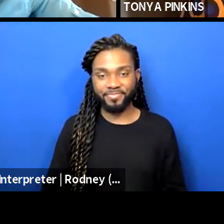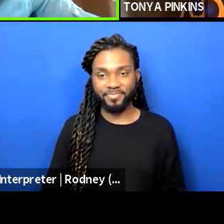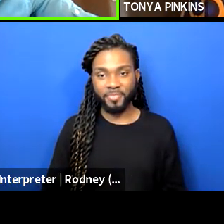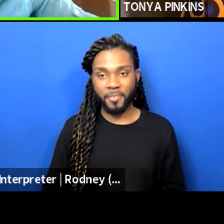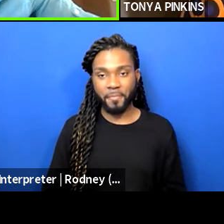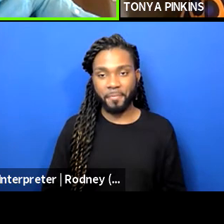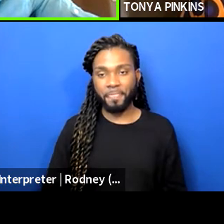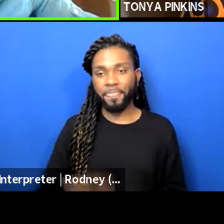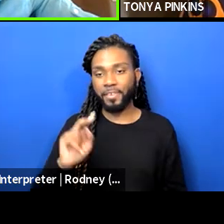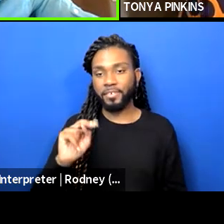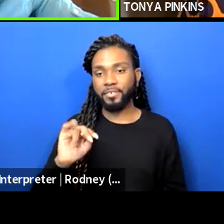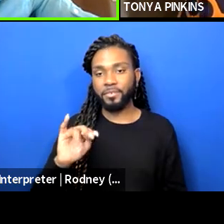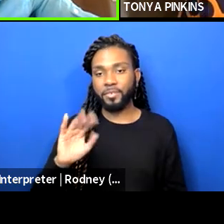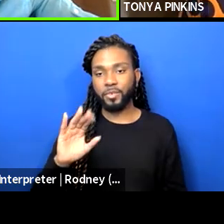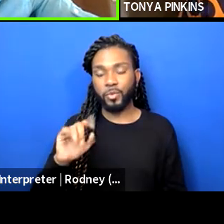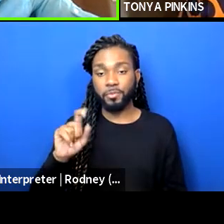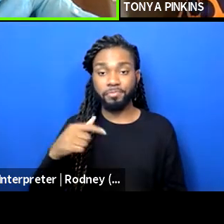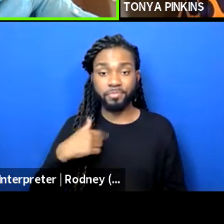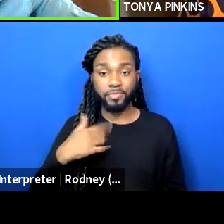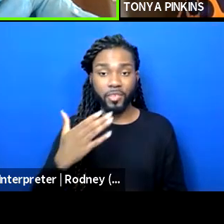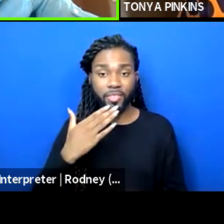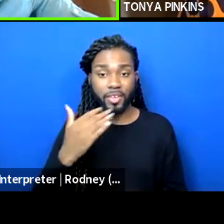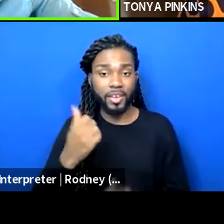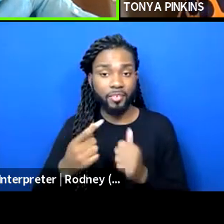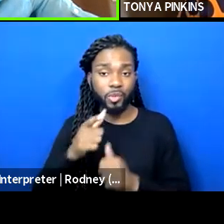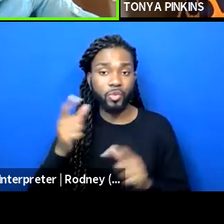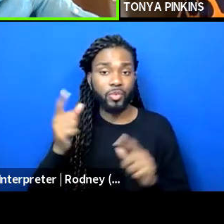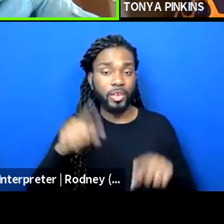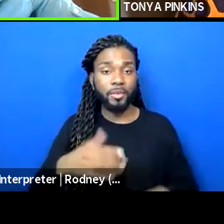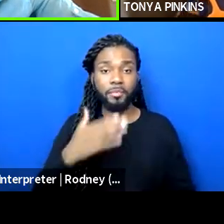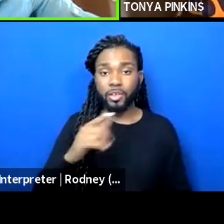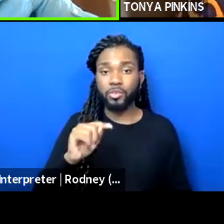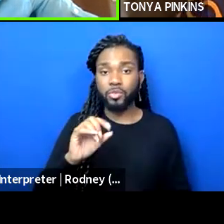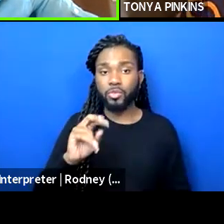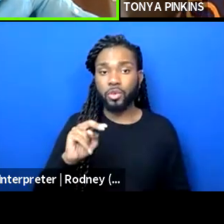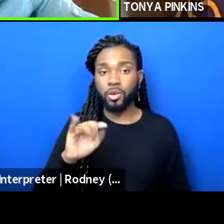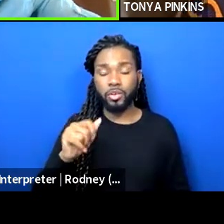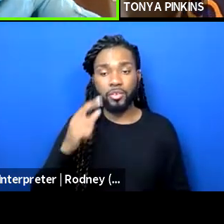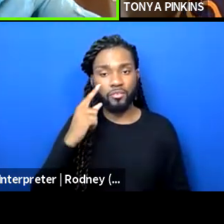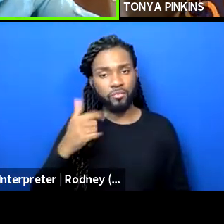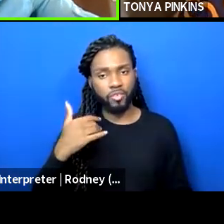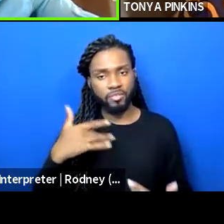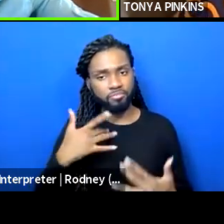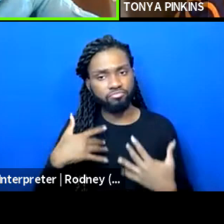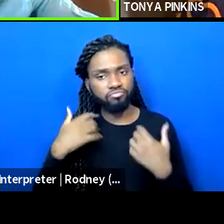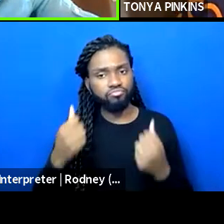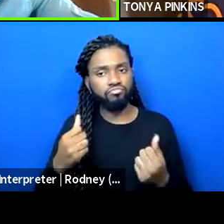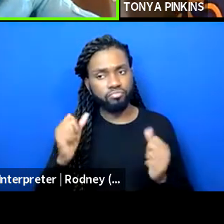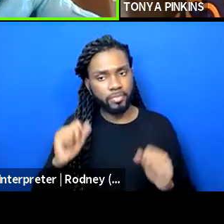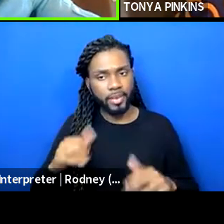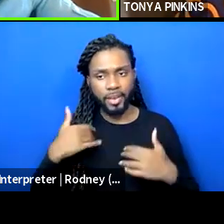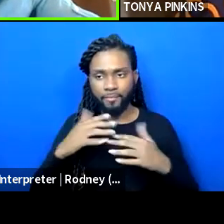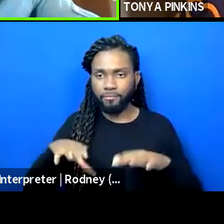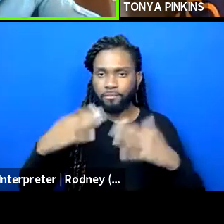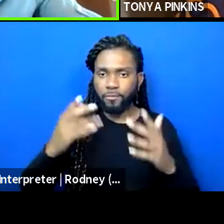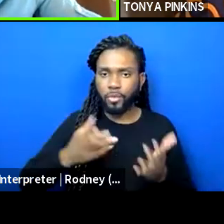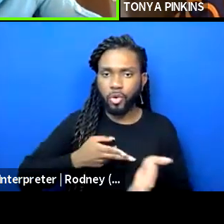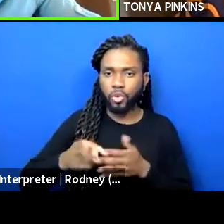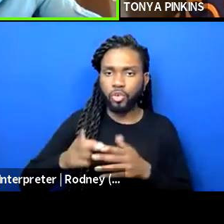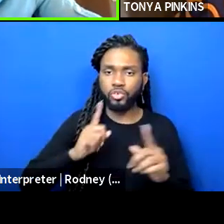I just want to thank everyone who came to this and thank Tonya for having the courage to have an honest conversation about this.